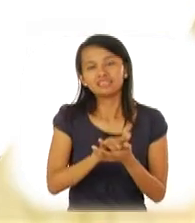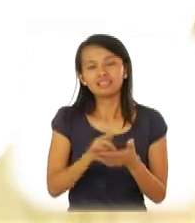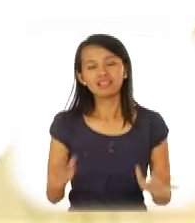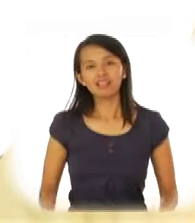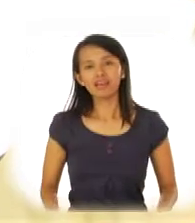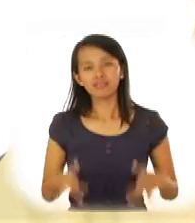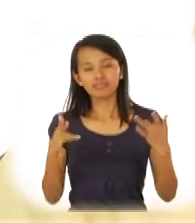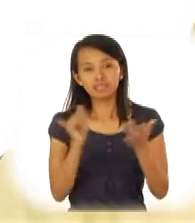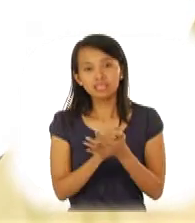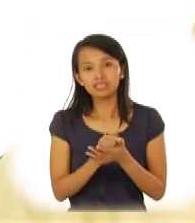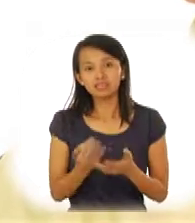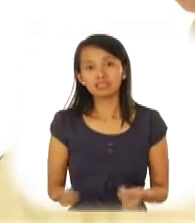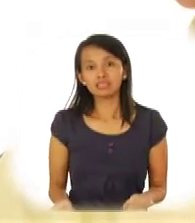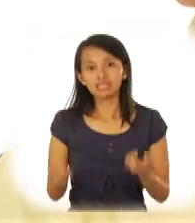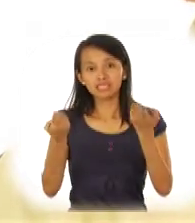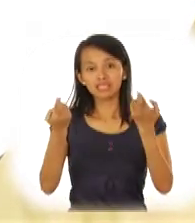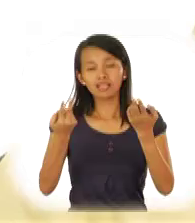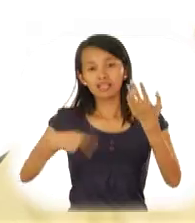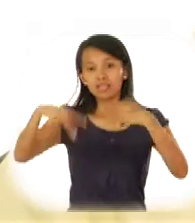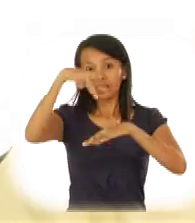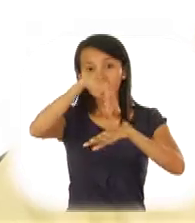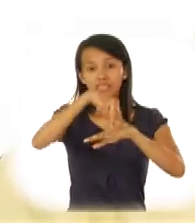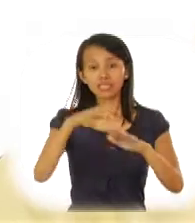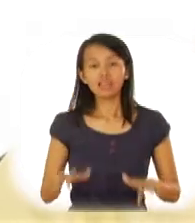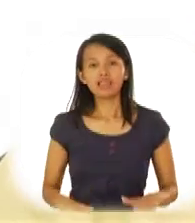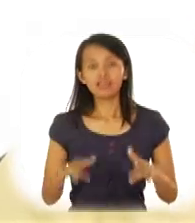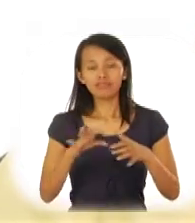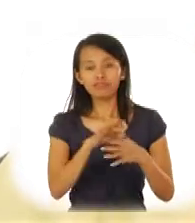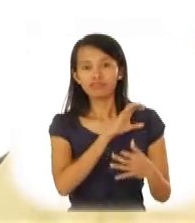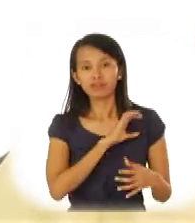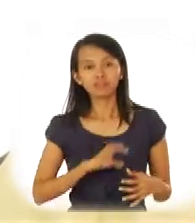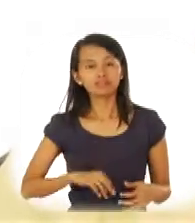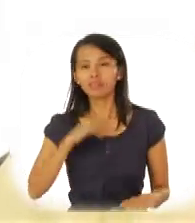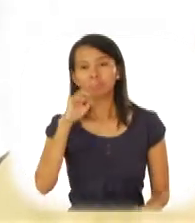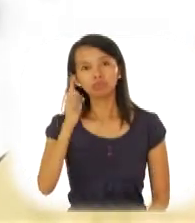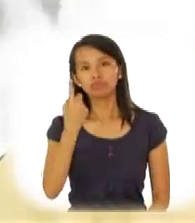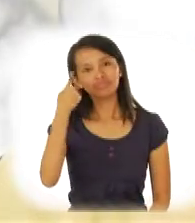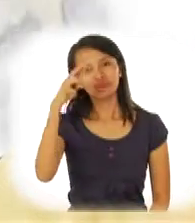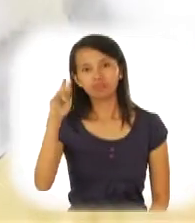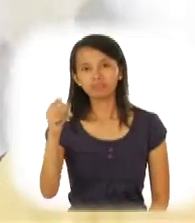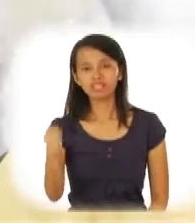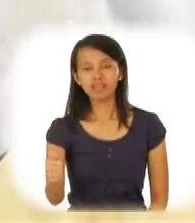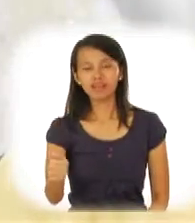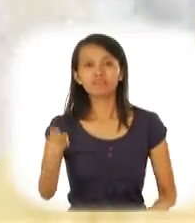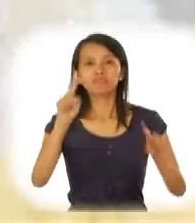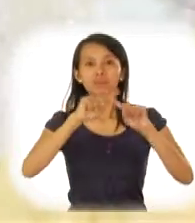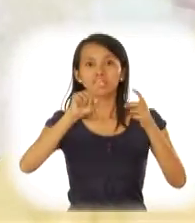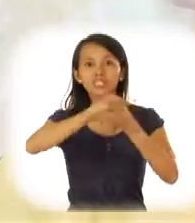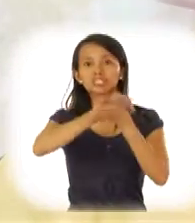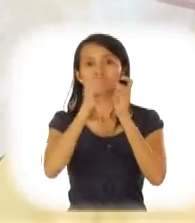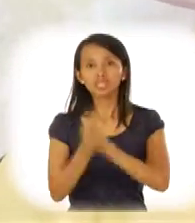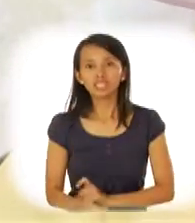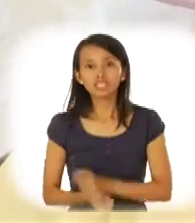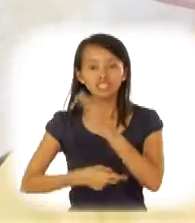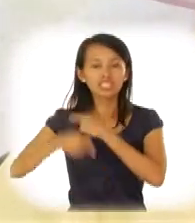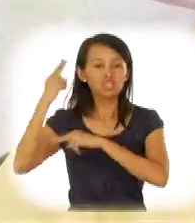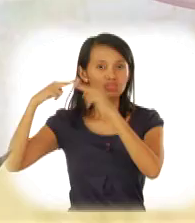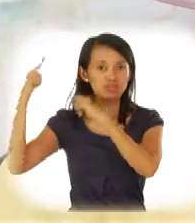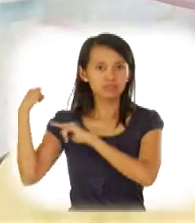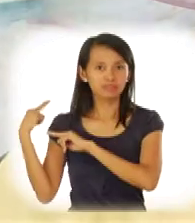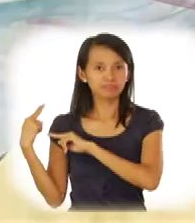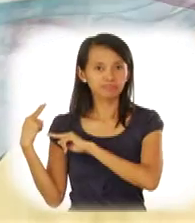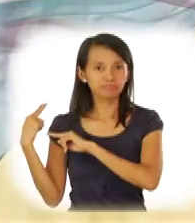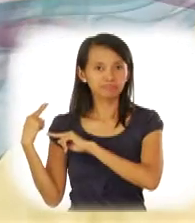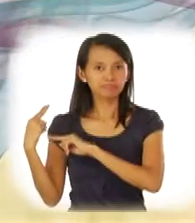said that this life, this risen life of Christ, is not just for himself. It has changed the course of